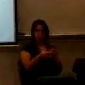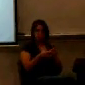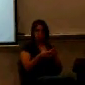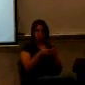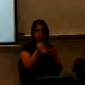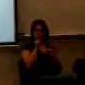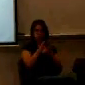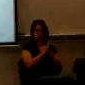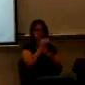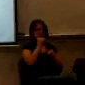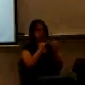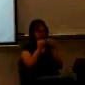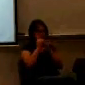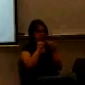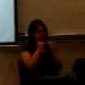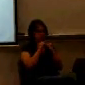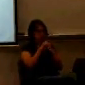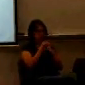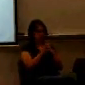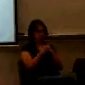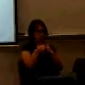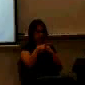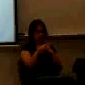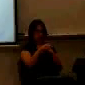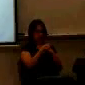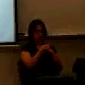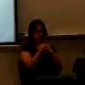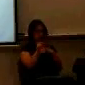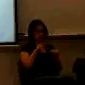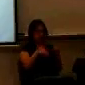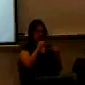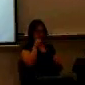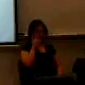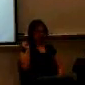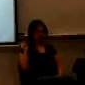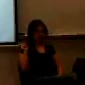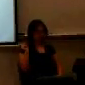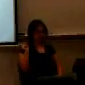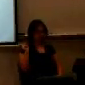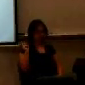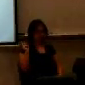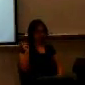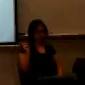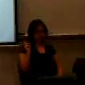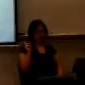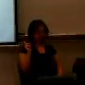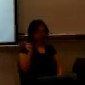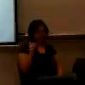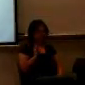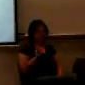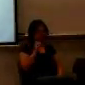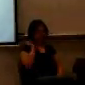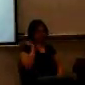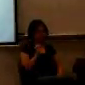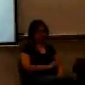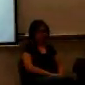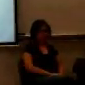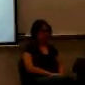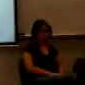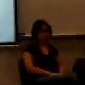don't get ingested. Yeah, there's zooplankton can't deal with a giant thing that's bigger than their mouth.